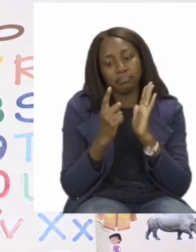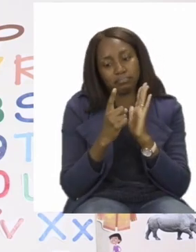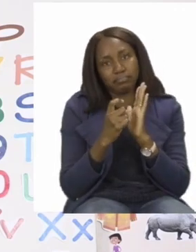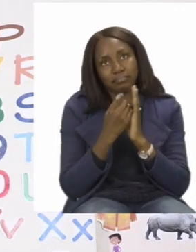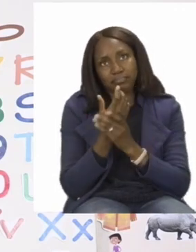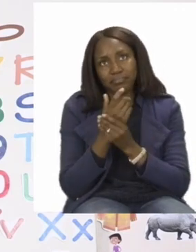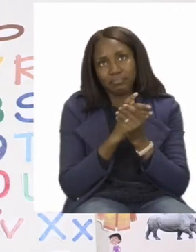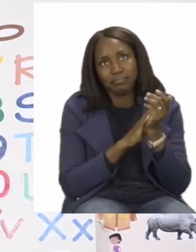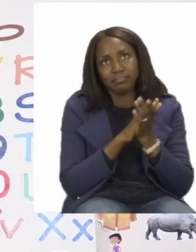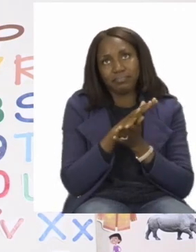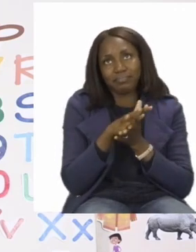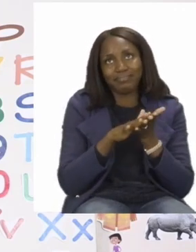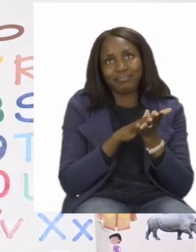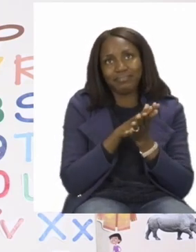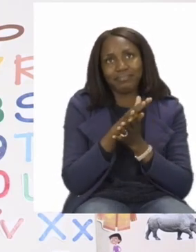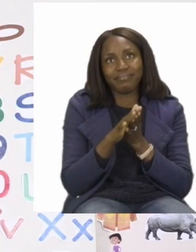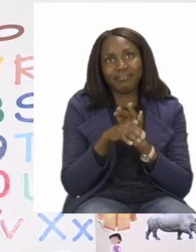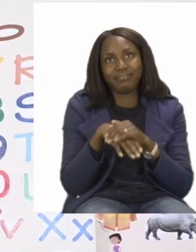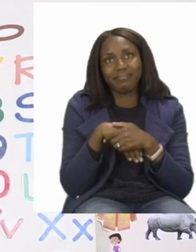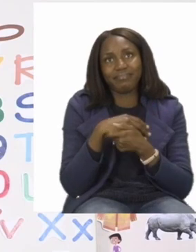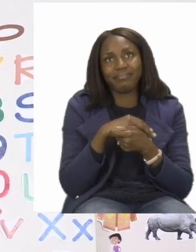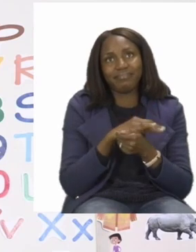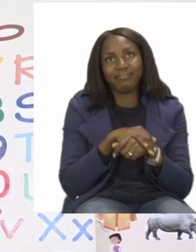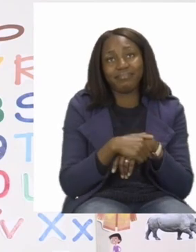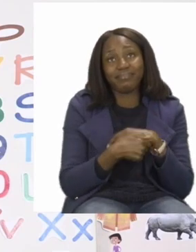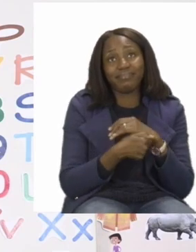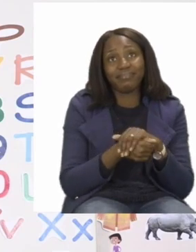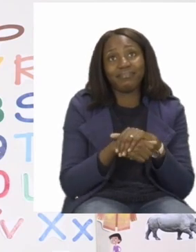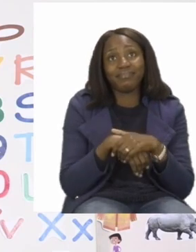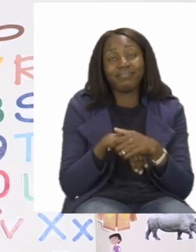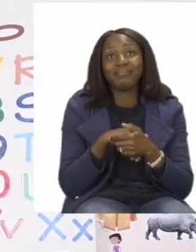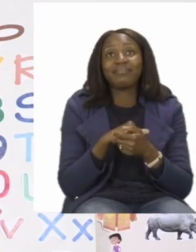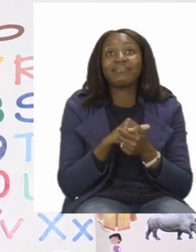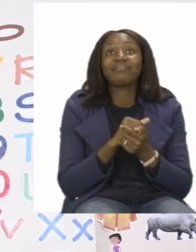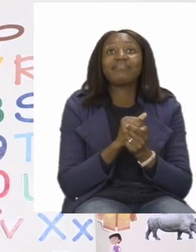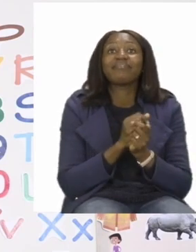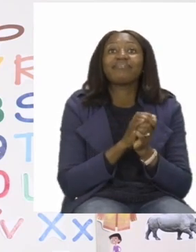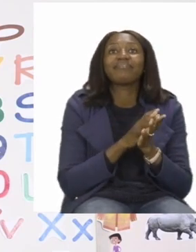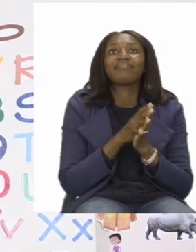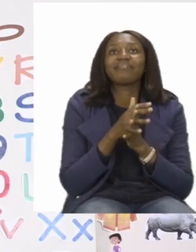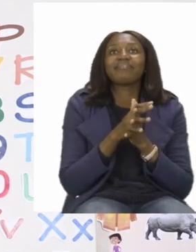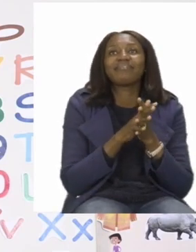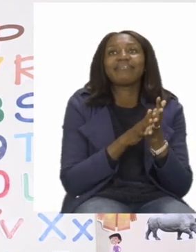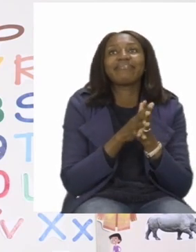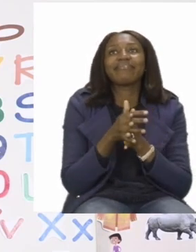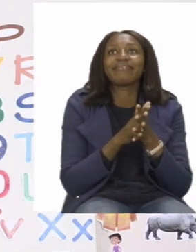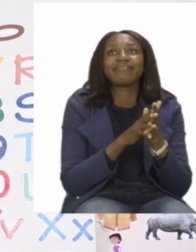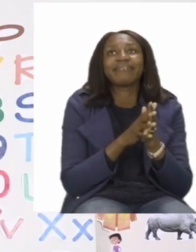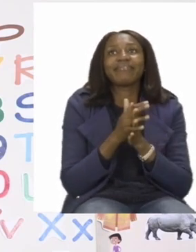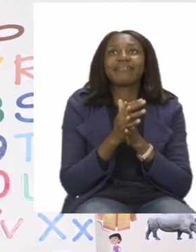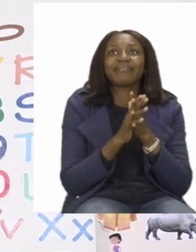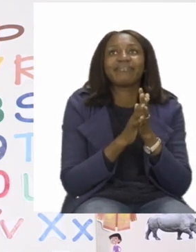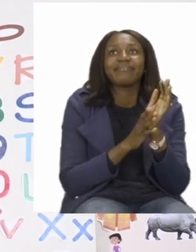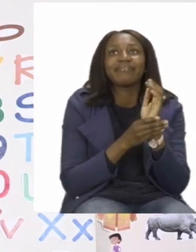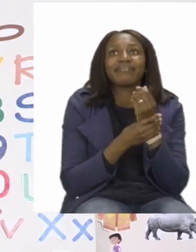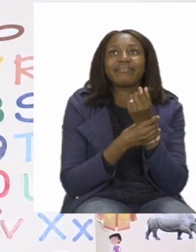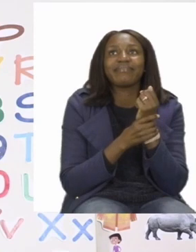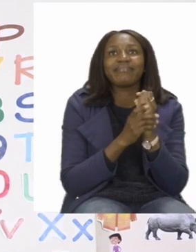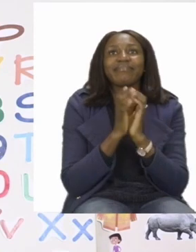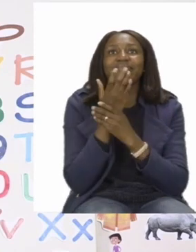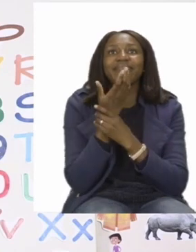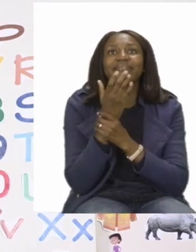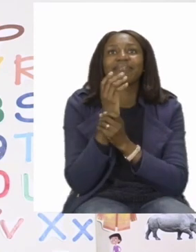and we rub inside our hands, around our hands, in between our